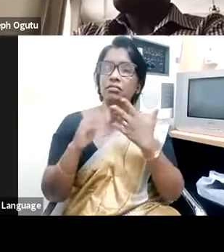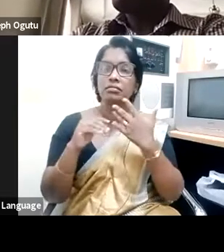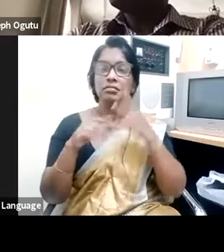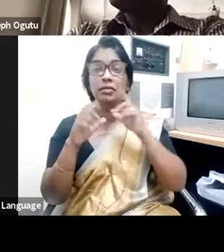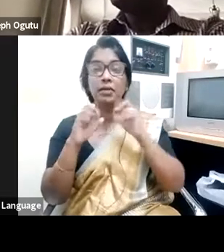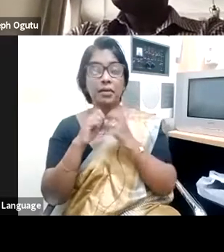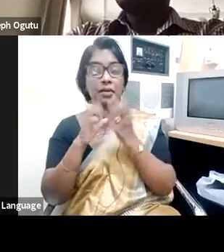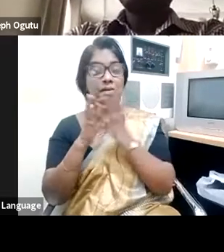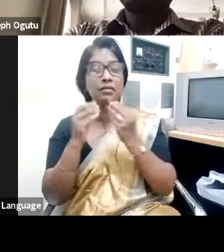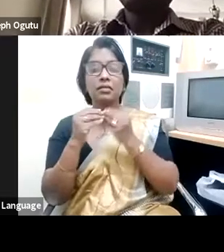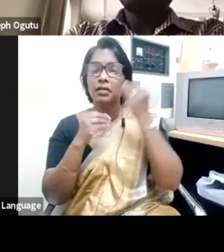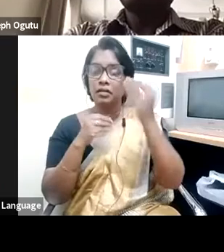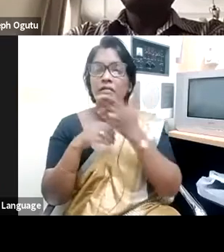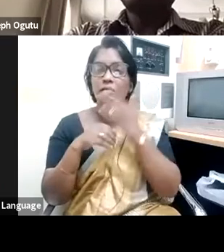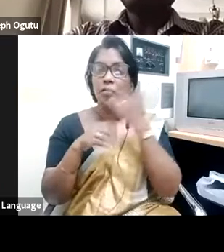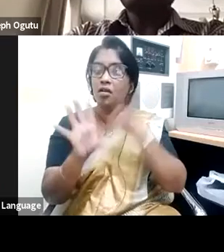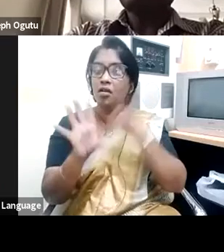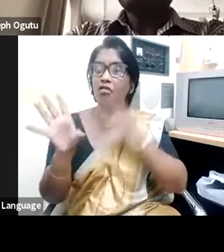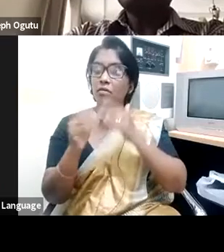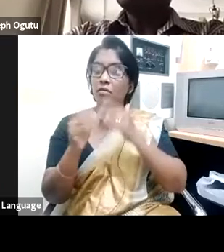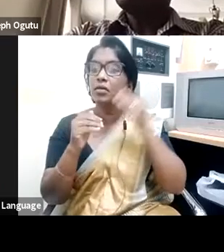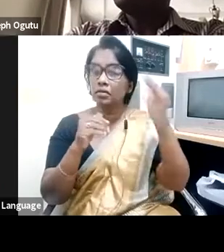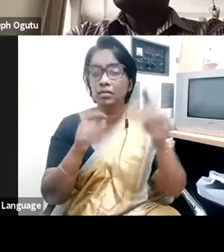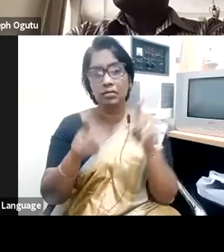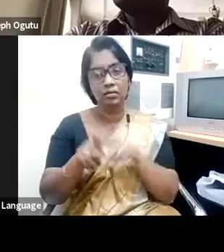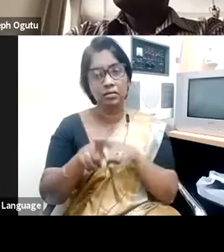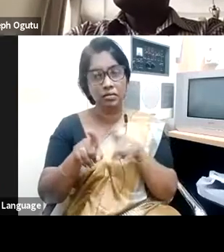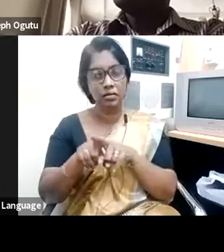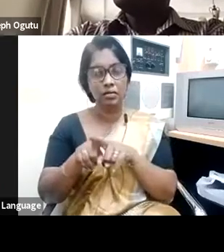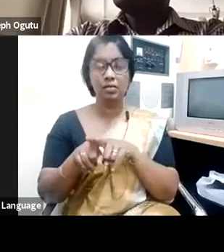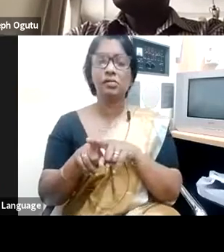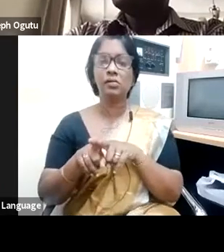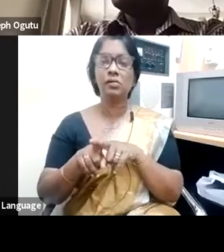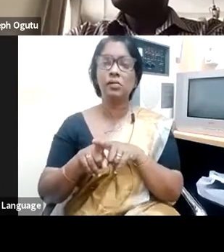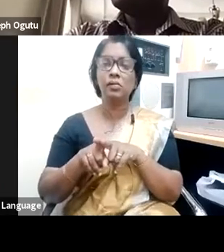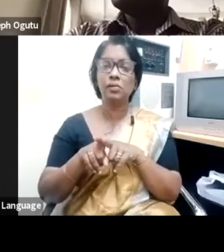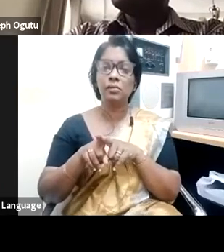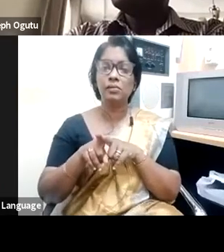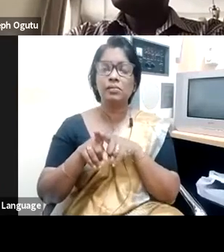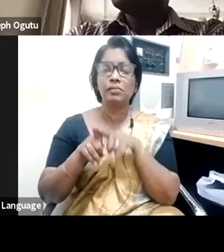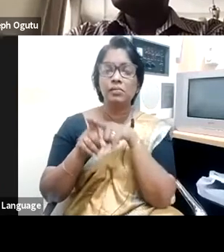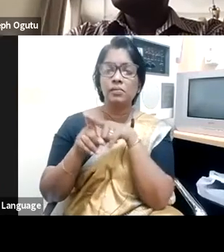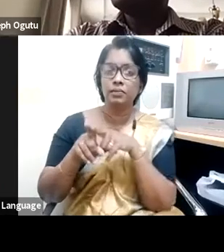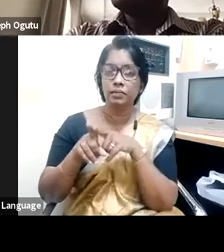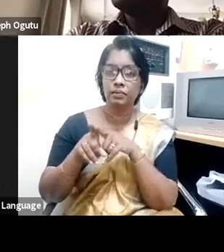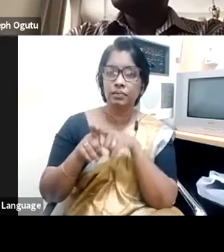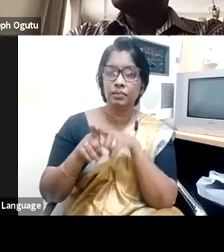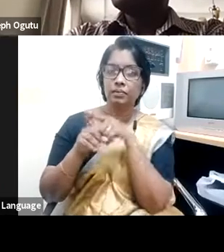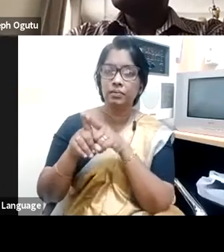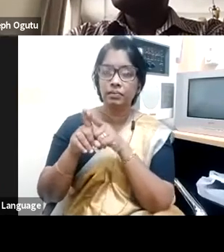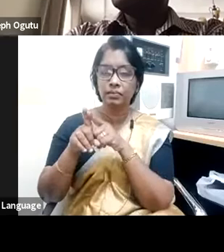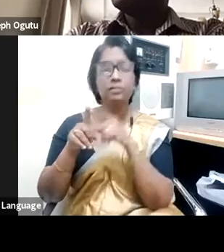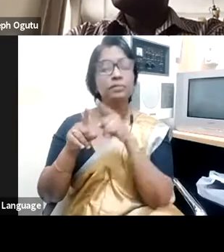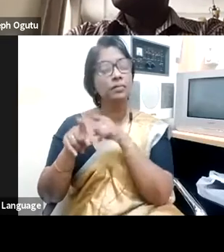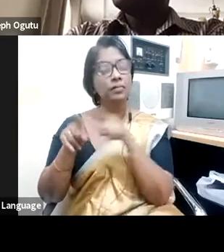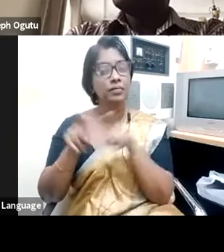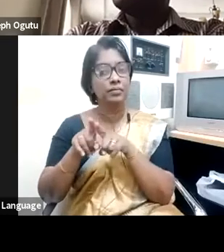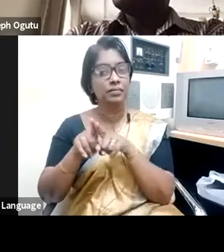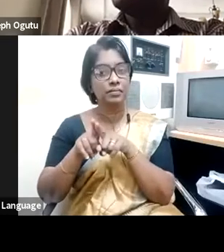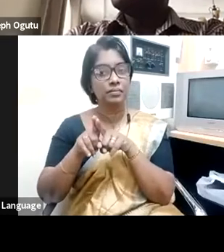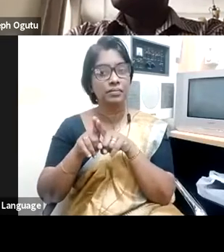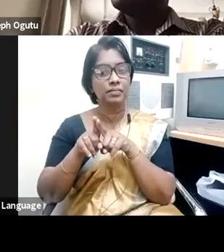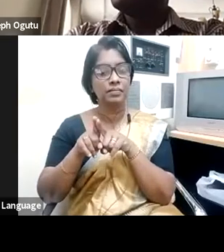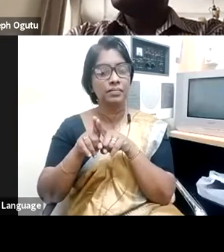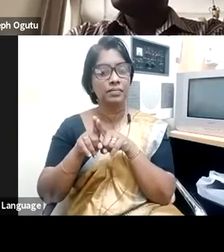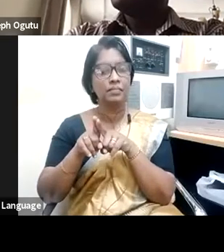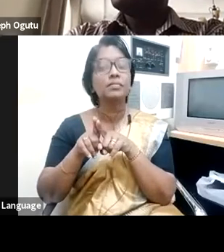are doing at MAS is really to take that big step into what if we really put consumer first at the center and think of apparel